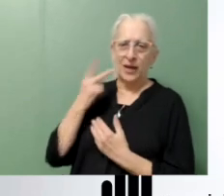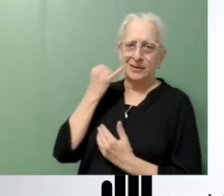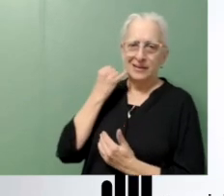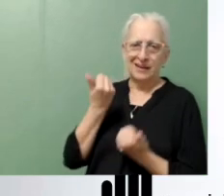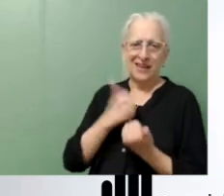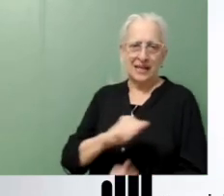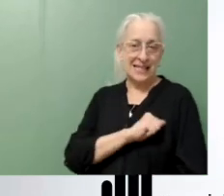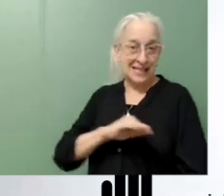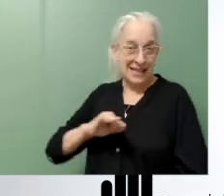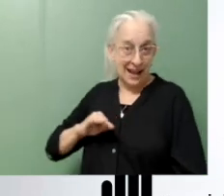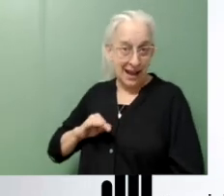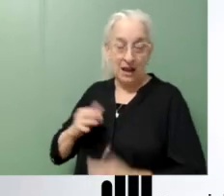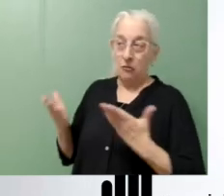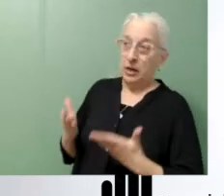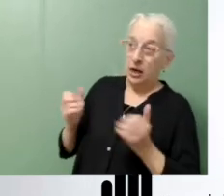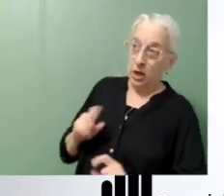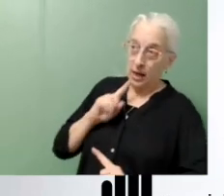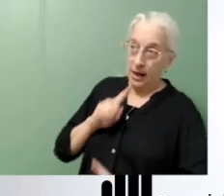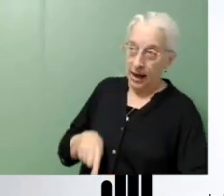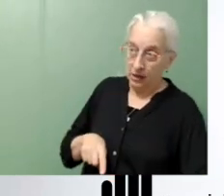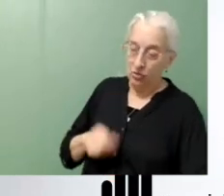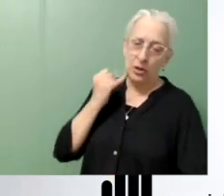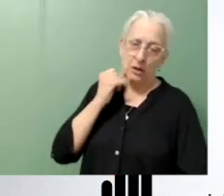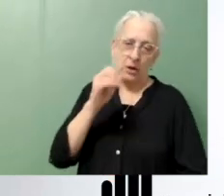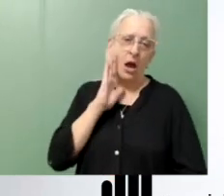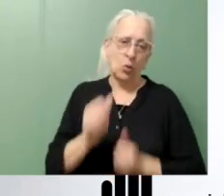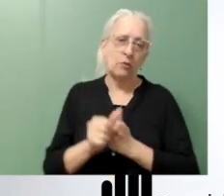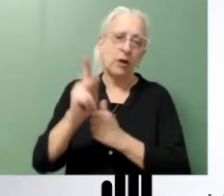question. And if not, we could follow up through email, Greg.